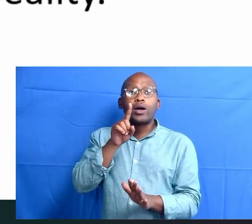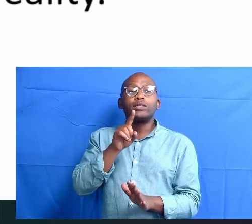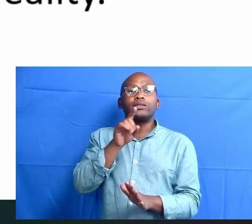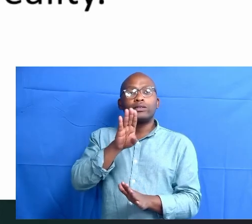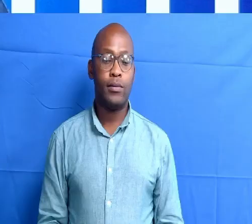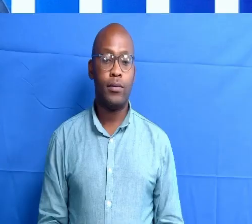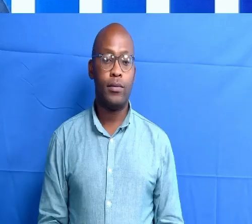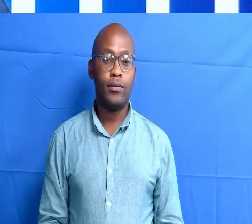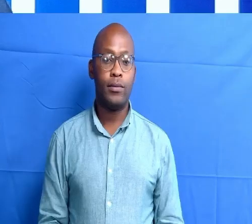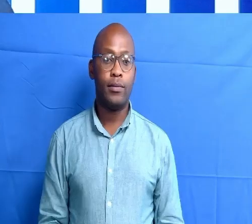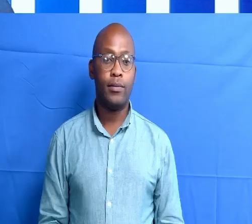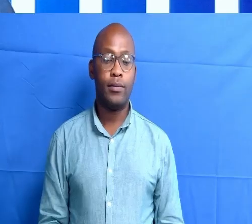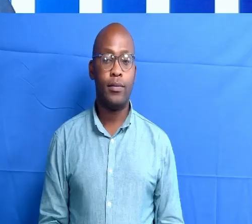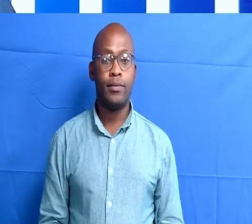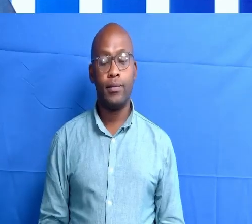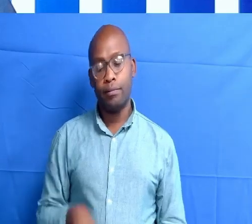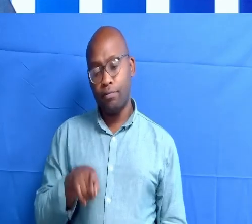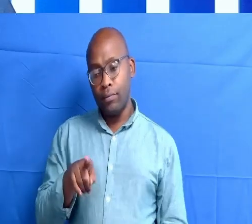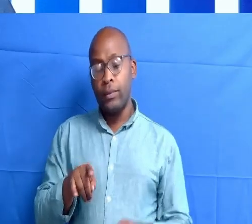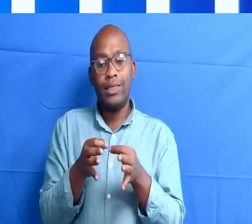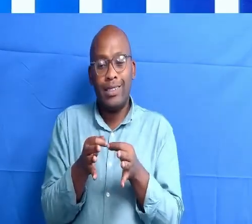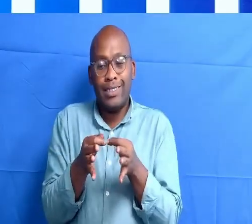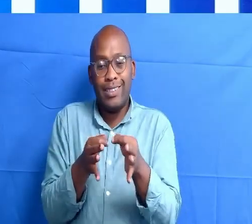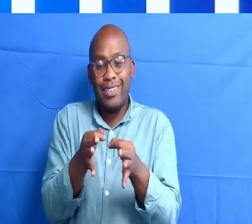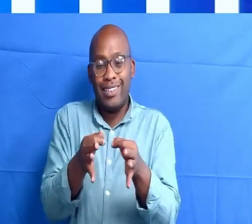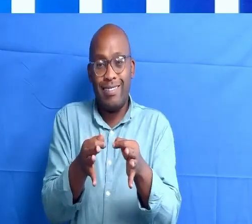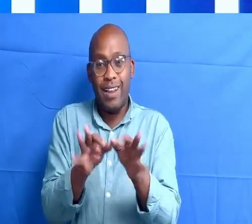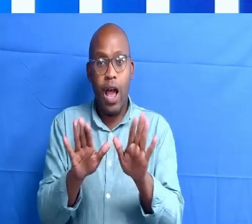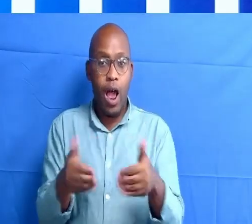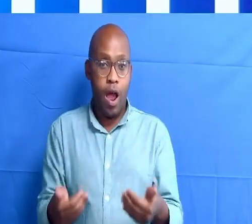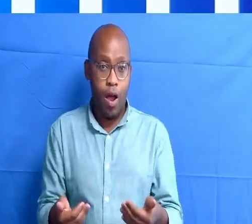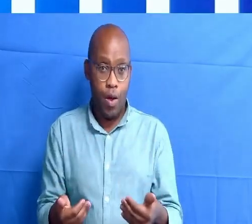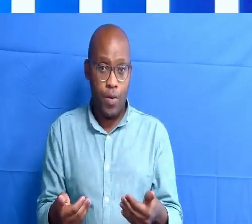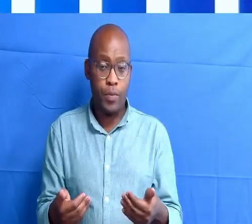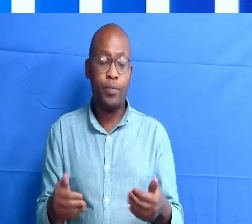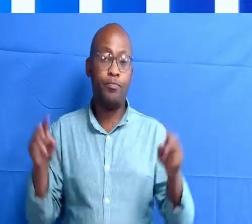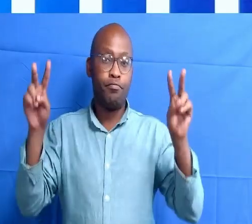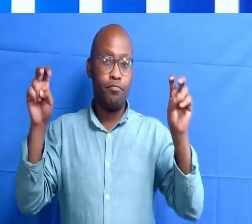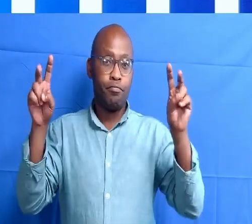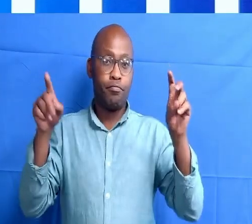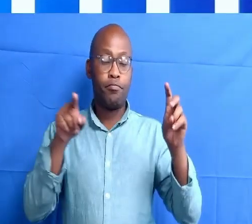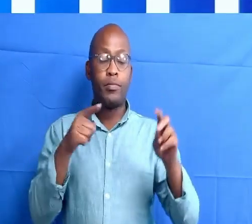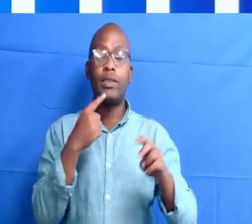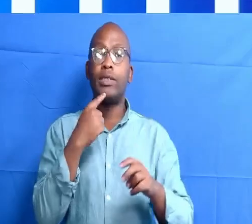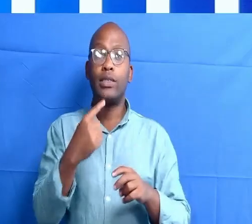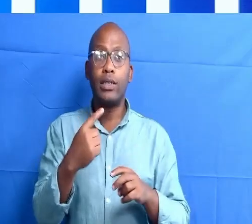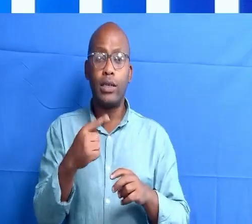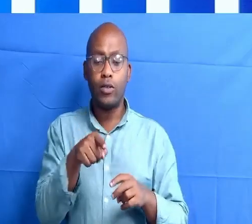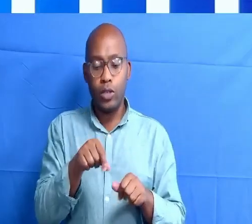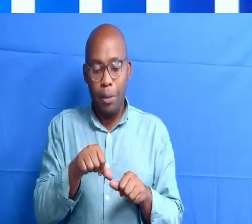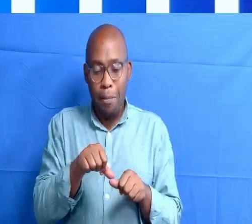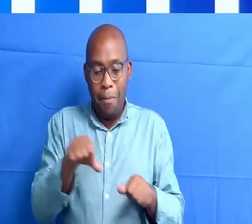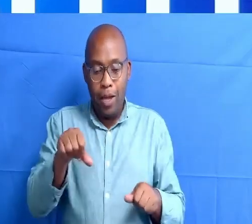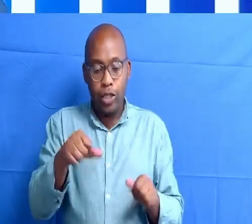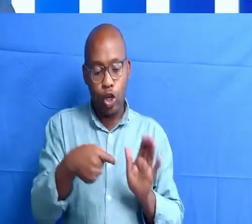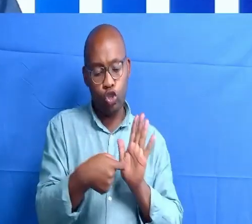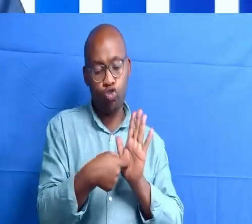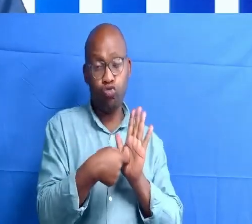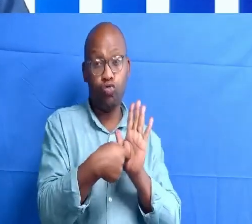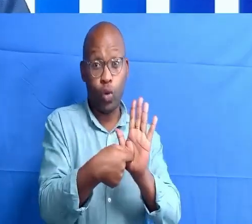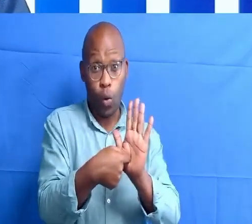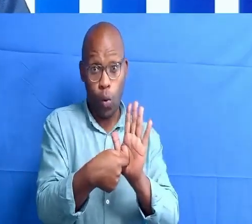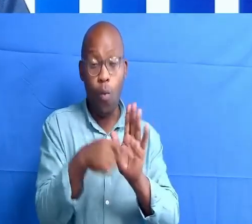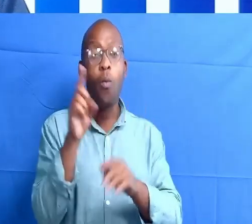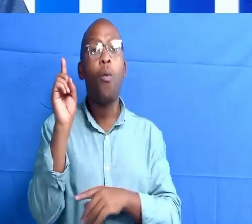the bar scales. The definition of the scales, as you can be able to see, the scale is a measure that shows how